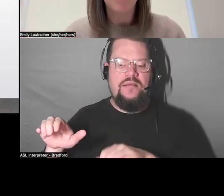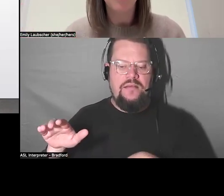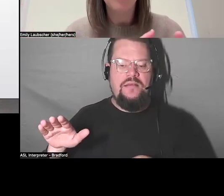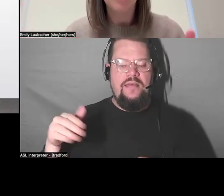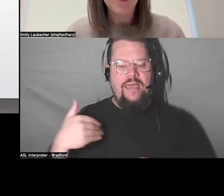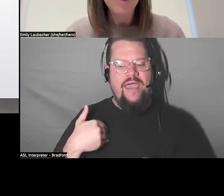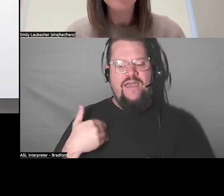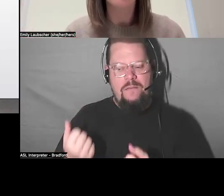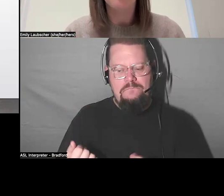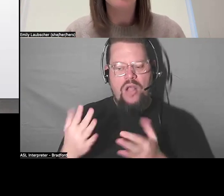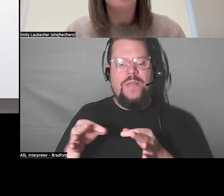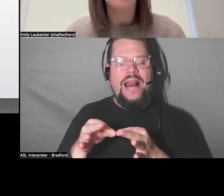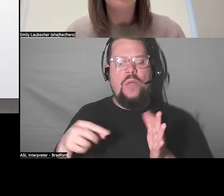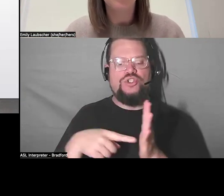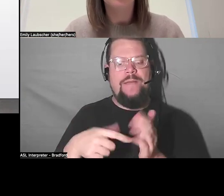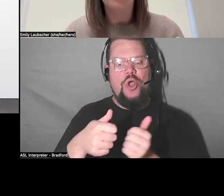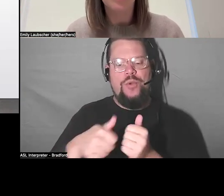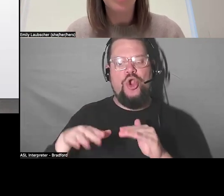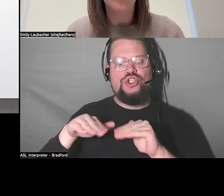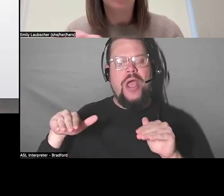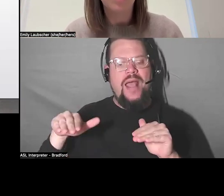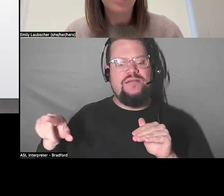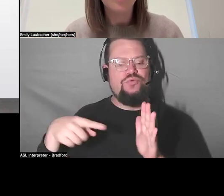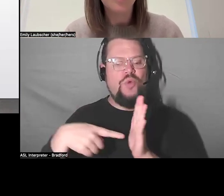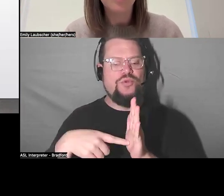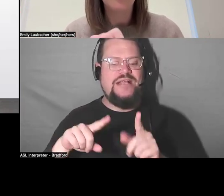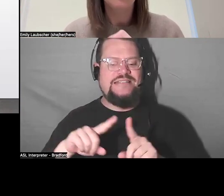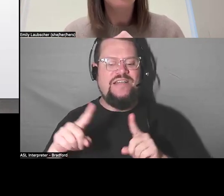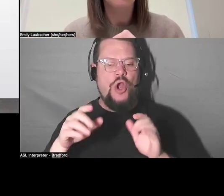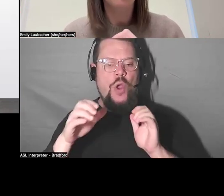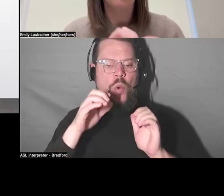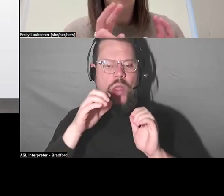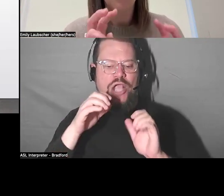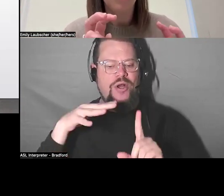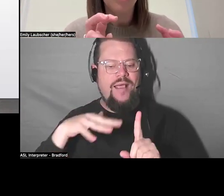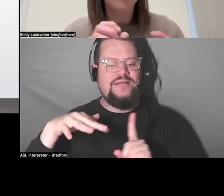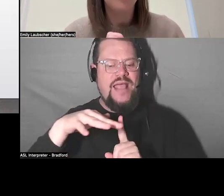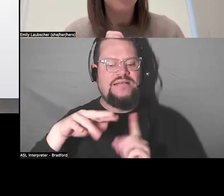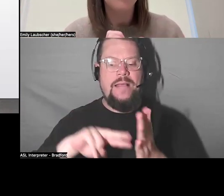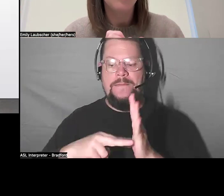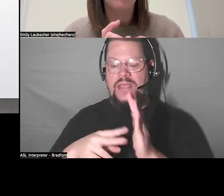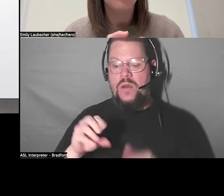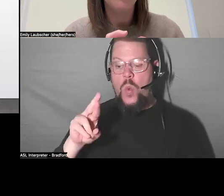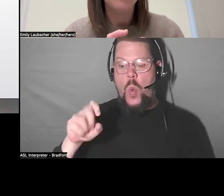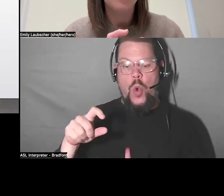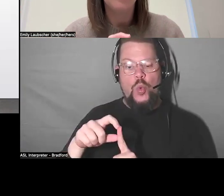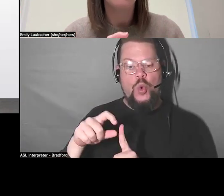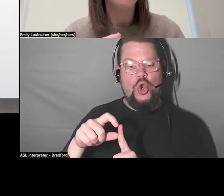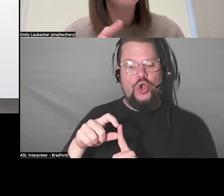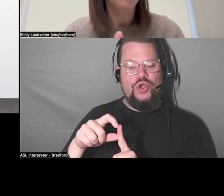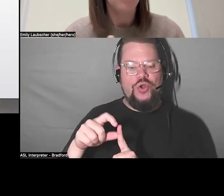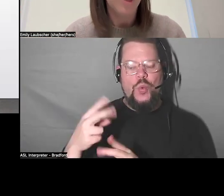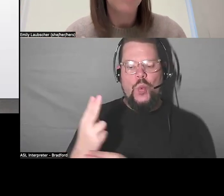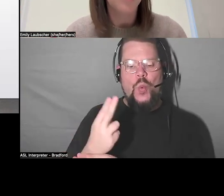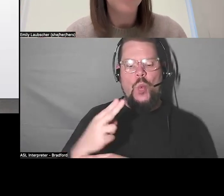language samples per child representing different communication contexts. So core words were those that were used in at